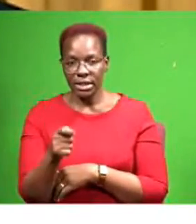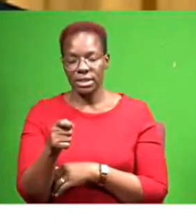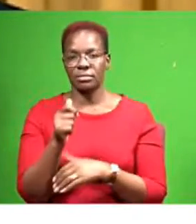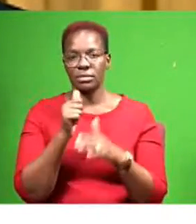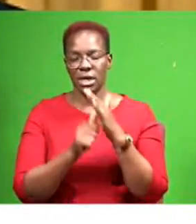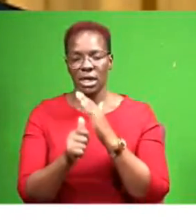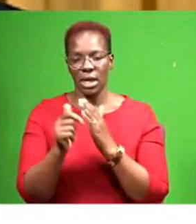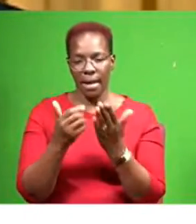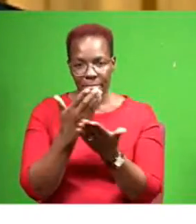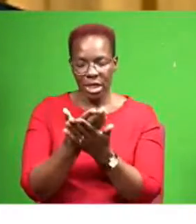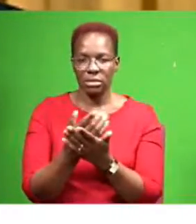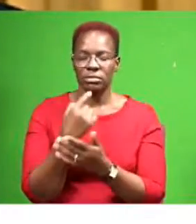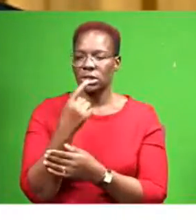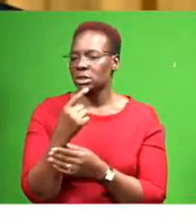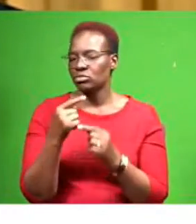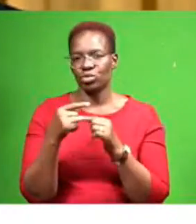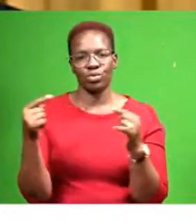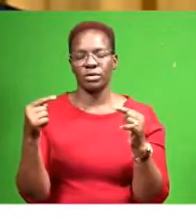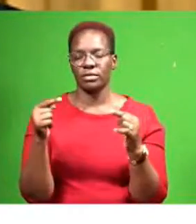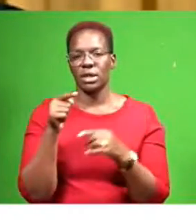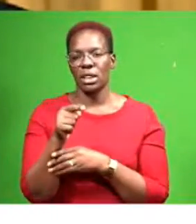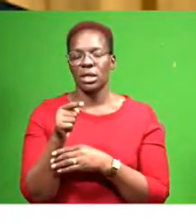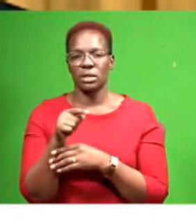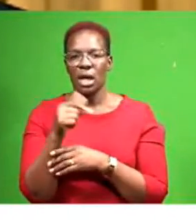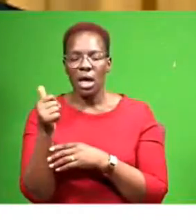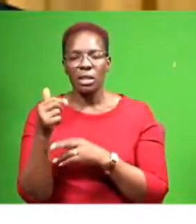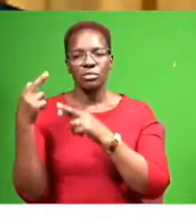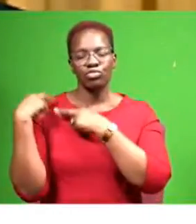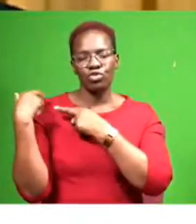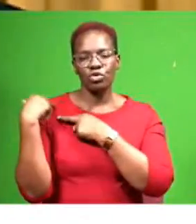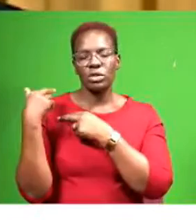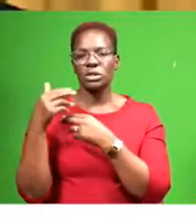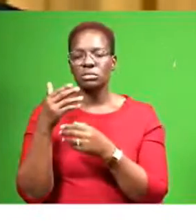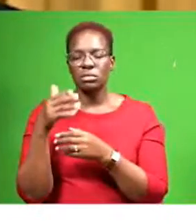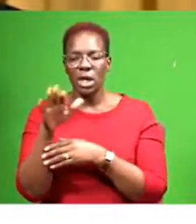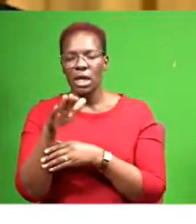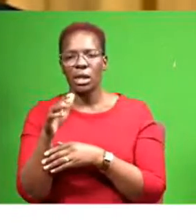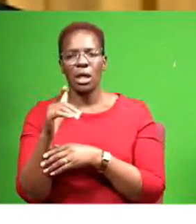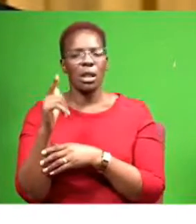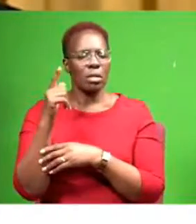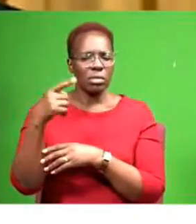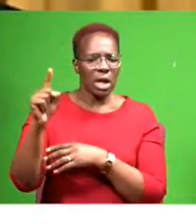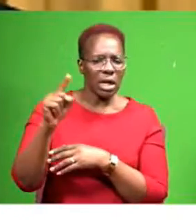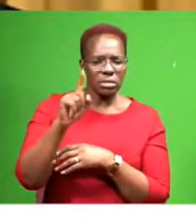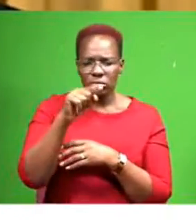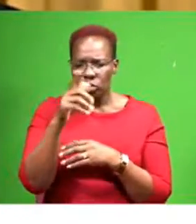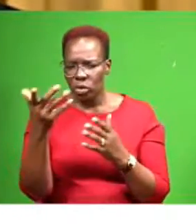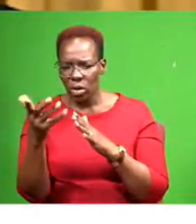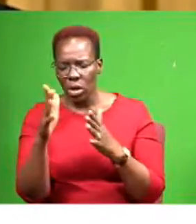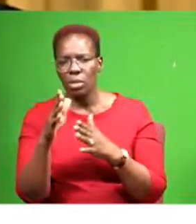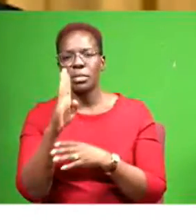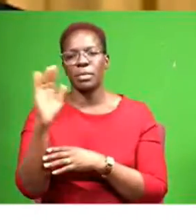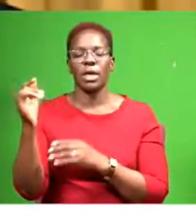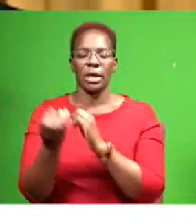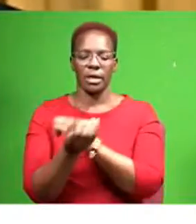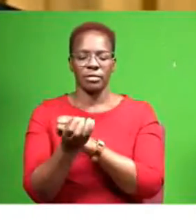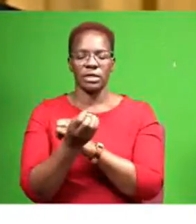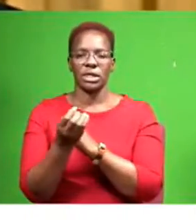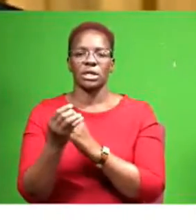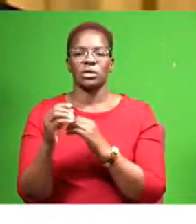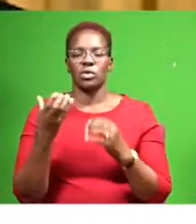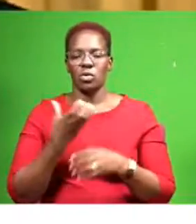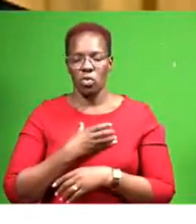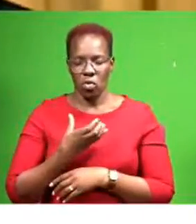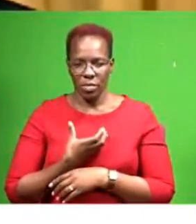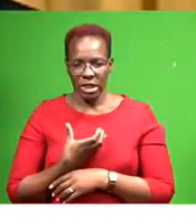appeal rejected the plea of res judicata and plea of sub judice in regard to the legality of the appointment of the BBI Advisory Task Force and the BBI